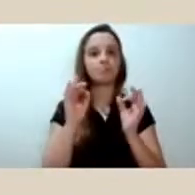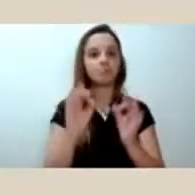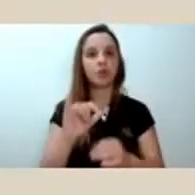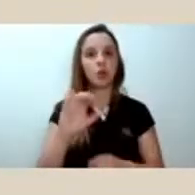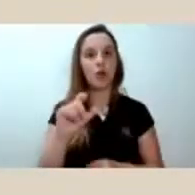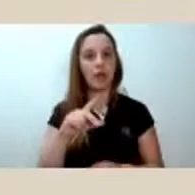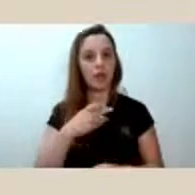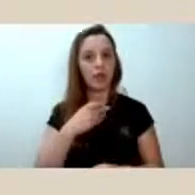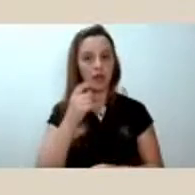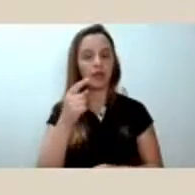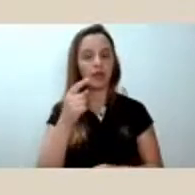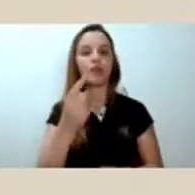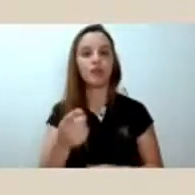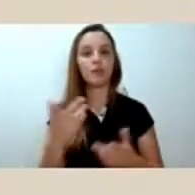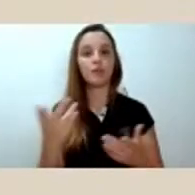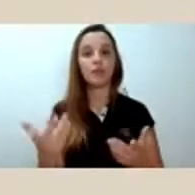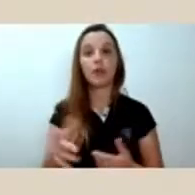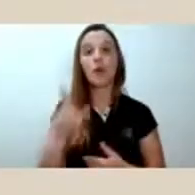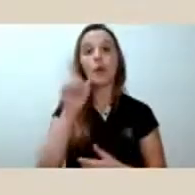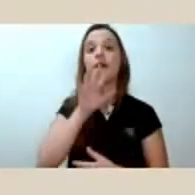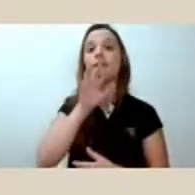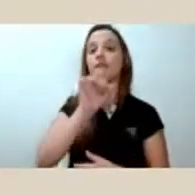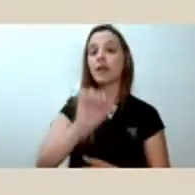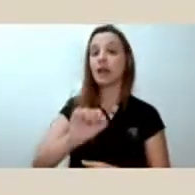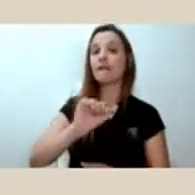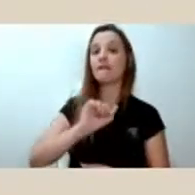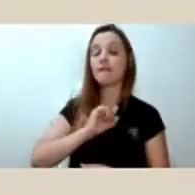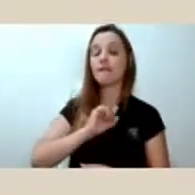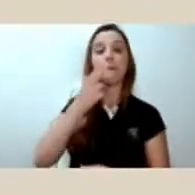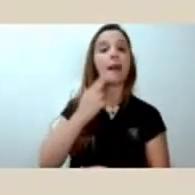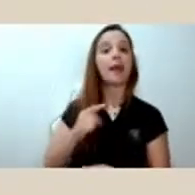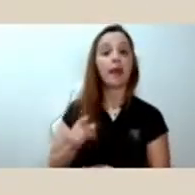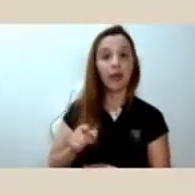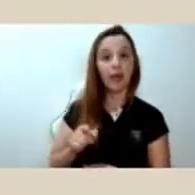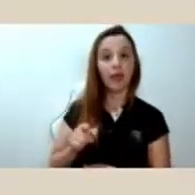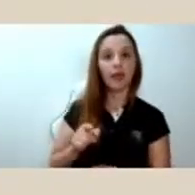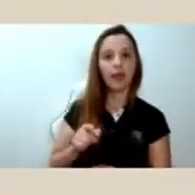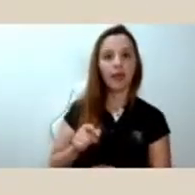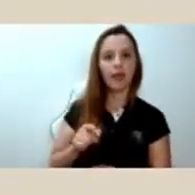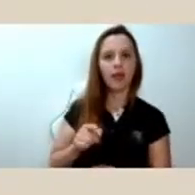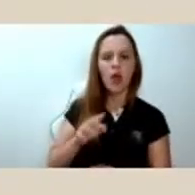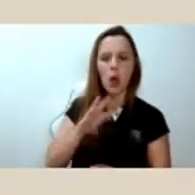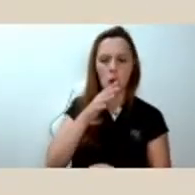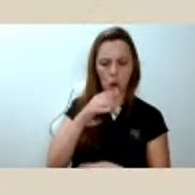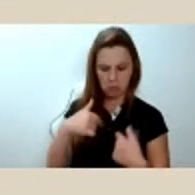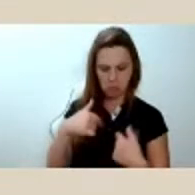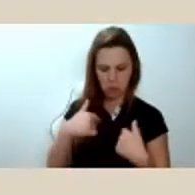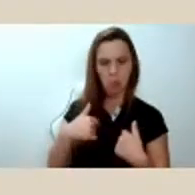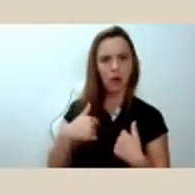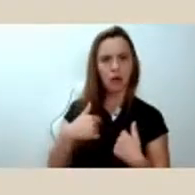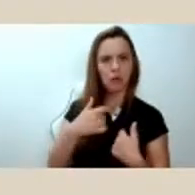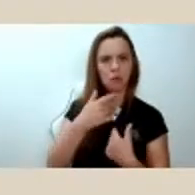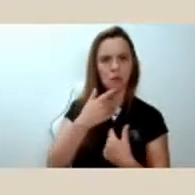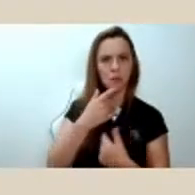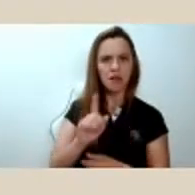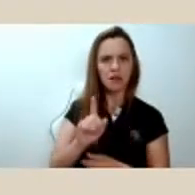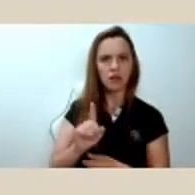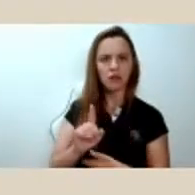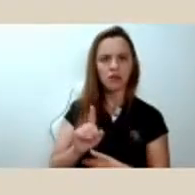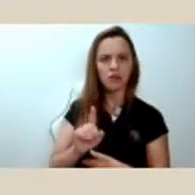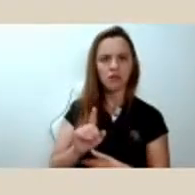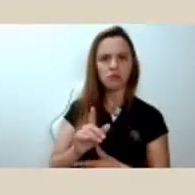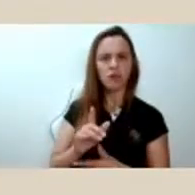my white daughter, she doesn't think about their skin color as something significant. That doesn't Claro.